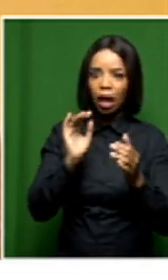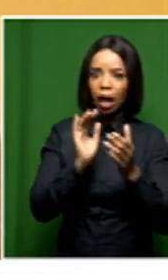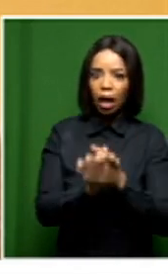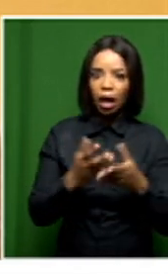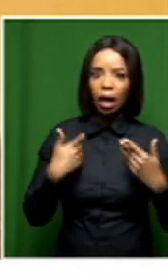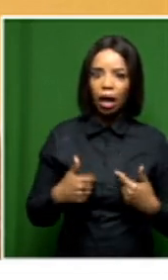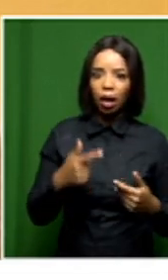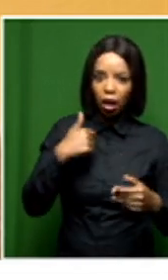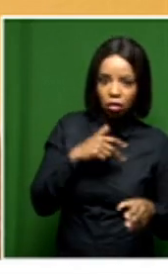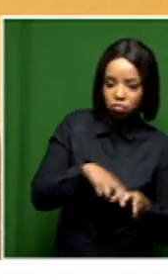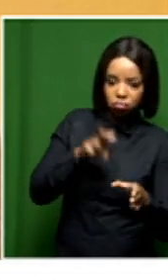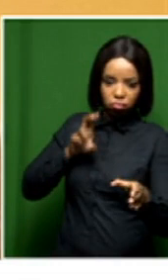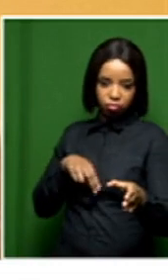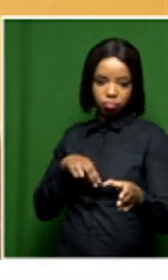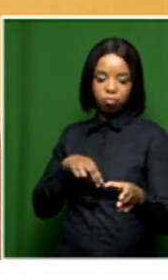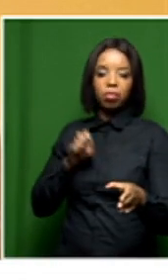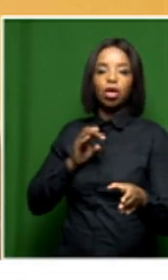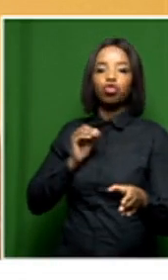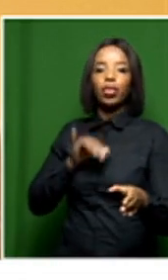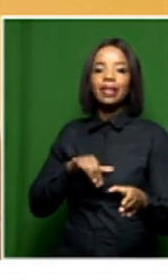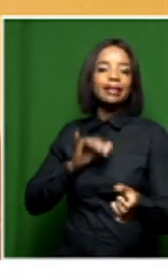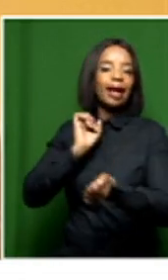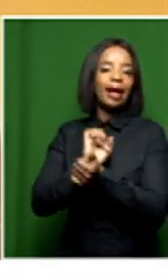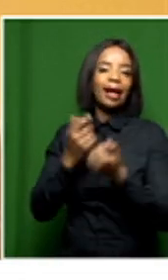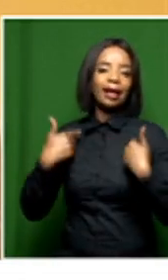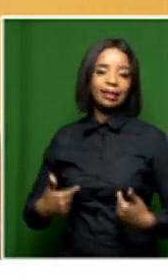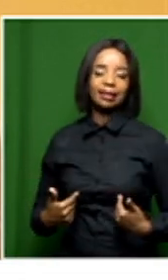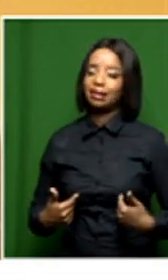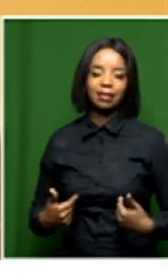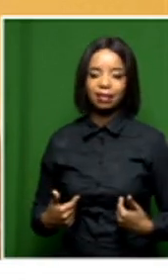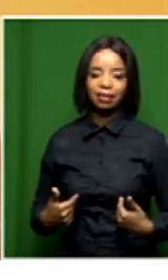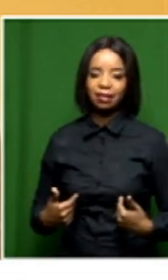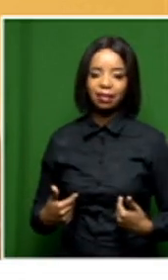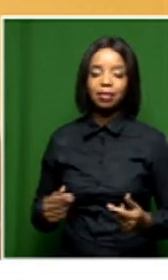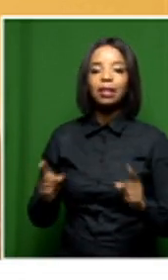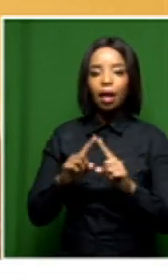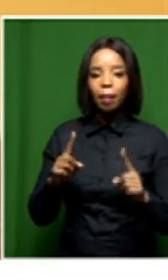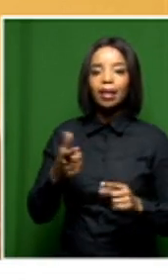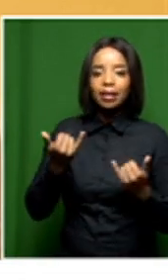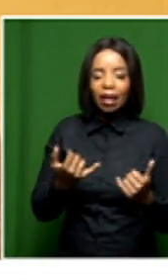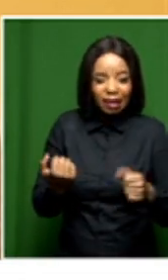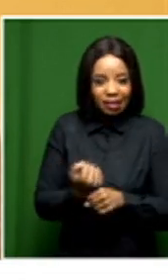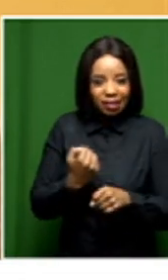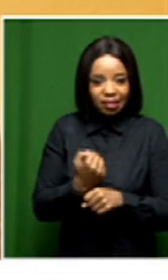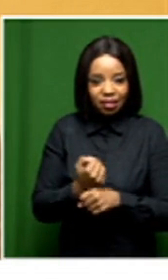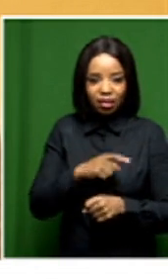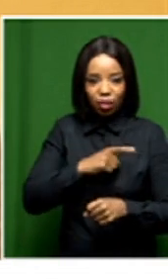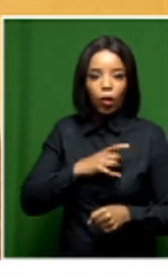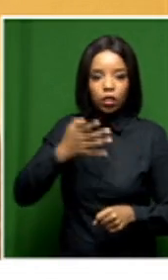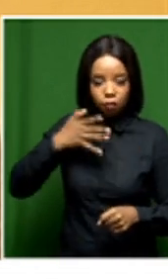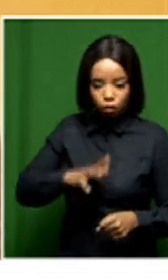away from being arrested. But obviously, even if you resign, we're still going to come after you. But we have to make sure